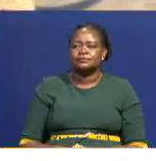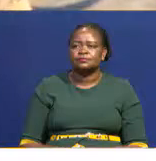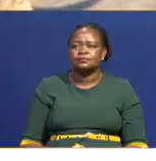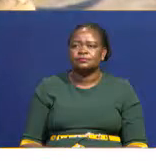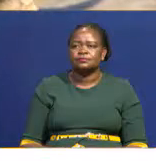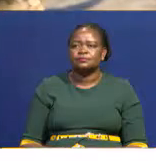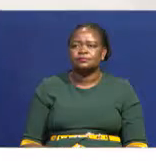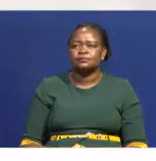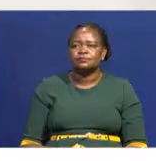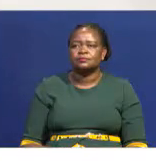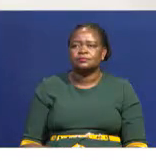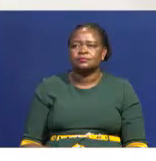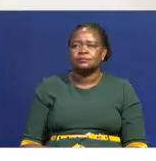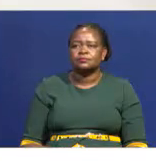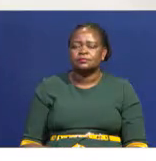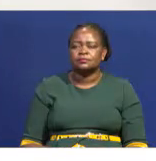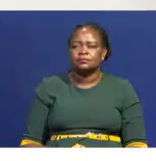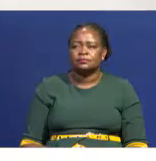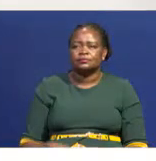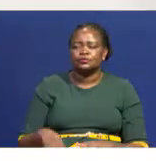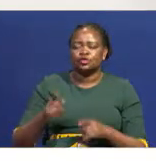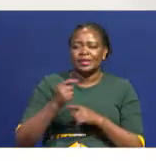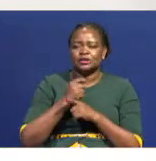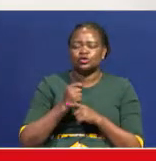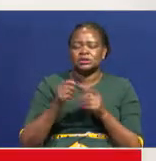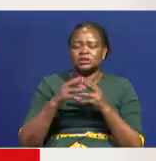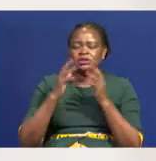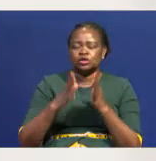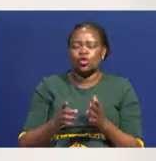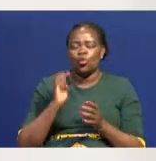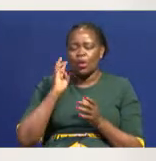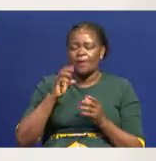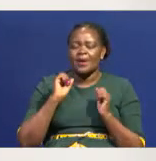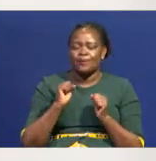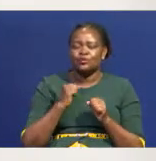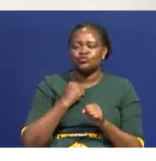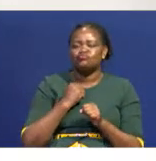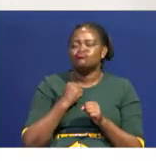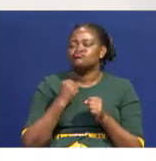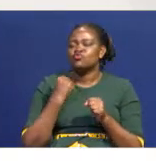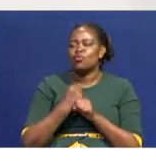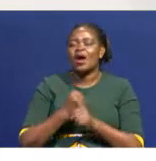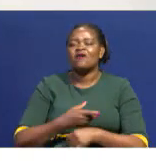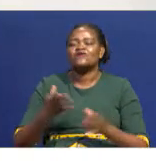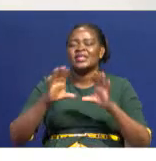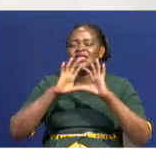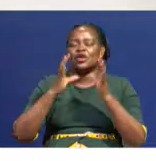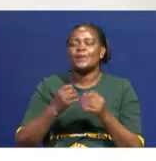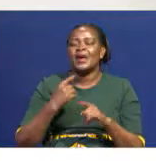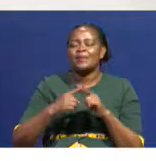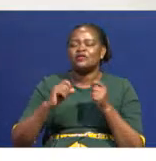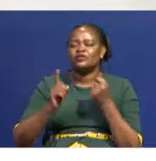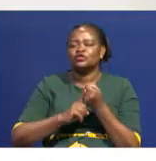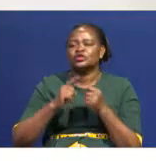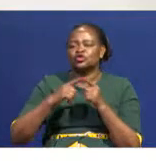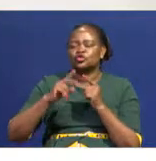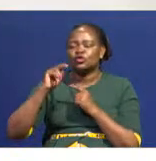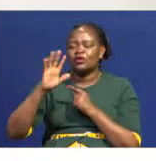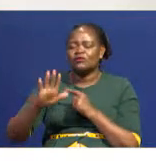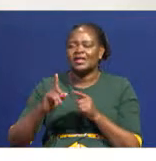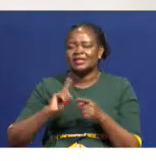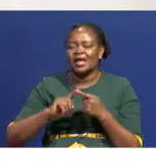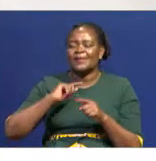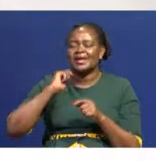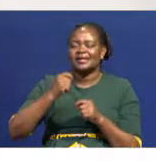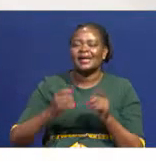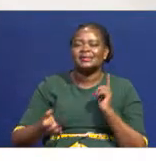Edition. Now, locally trained engineers will be able to practice across the globe by June 2025 when